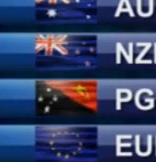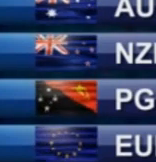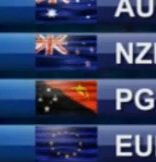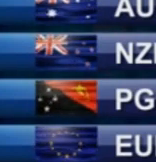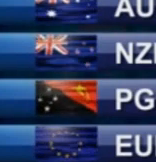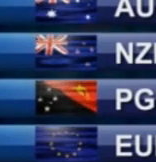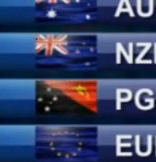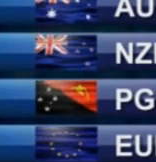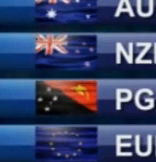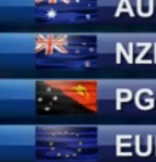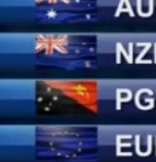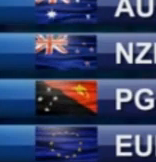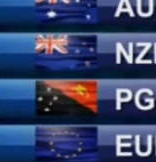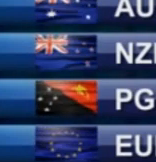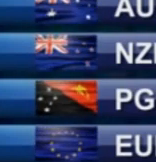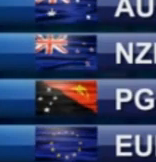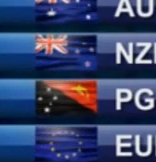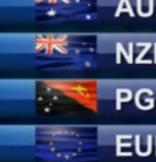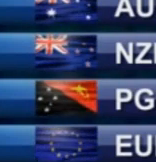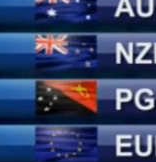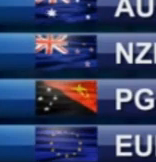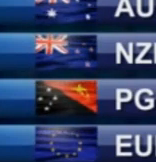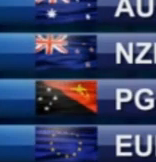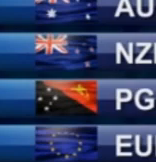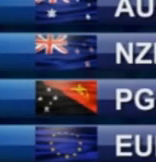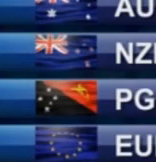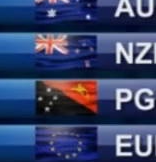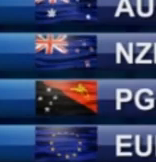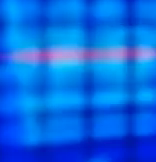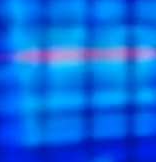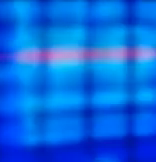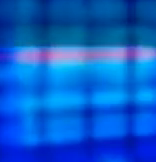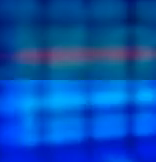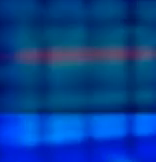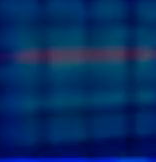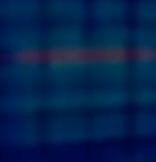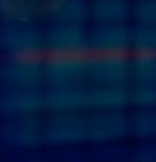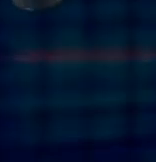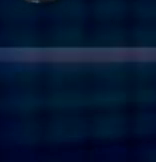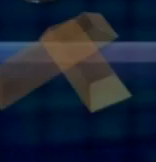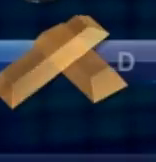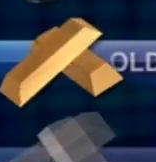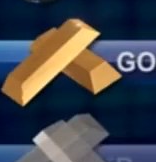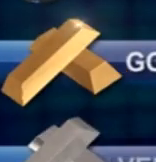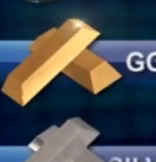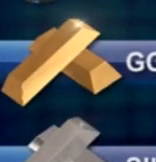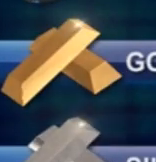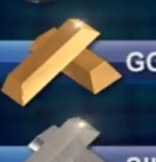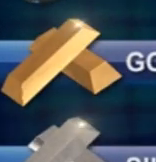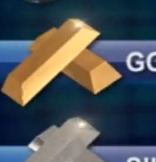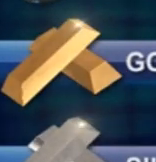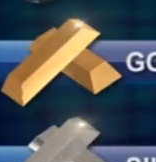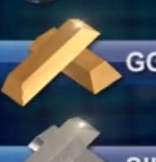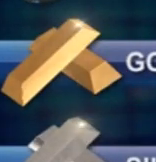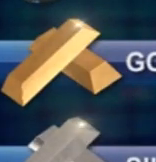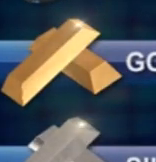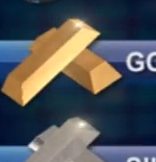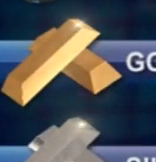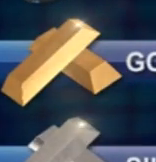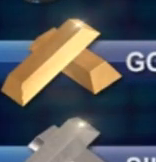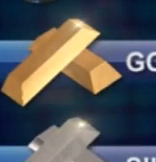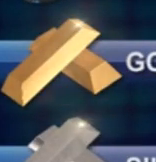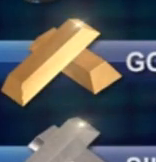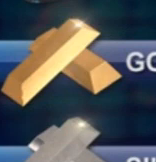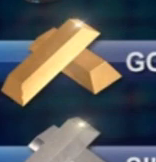against the Chinese yuan, the US dollar, the euro, and the Japanese yen. Commodities were up across the board. Crude oil prices dropped